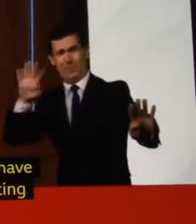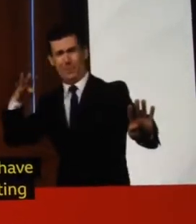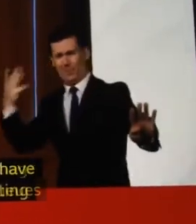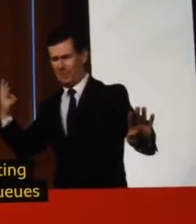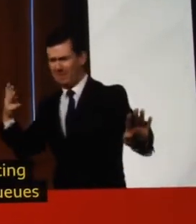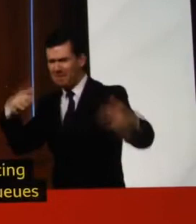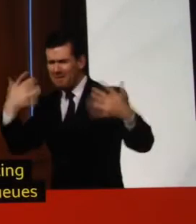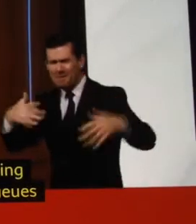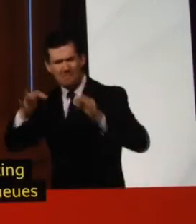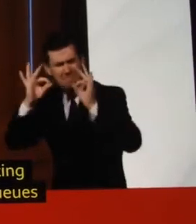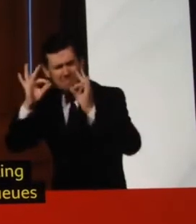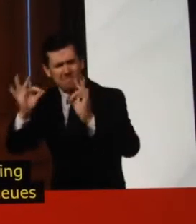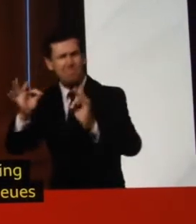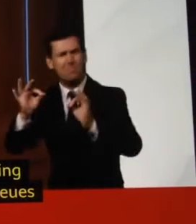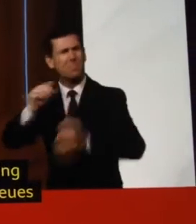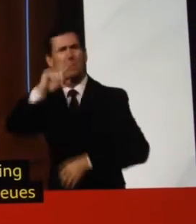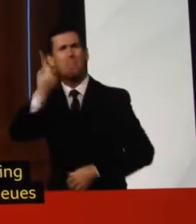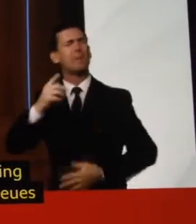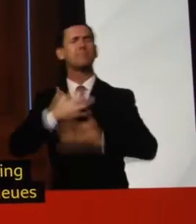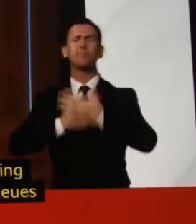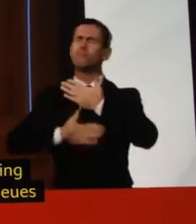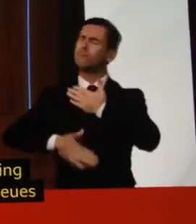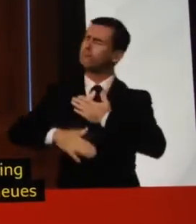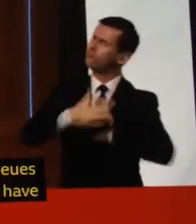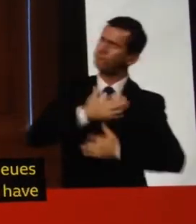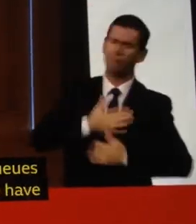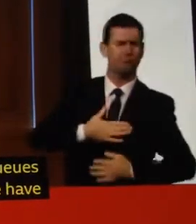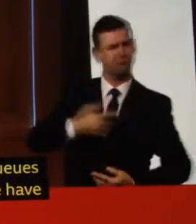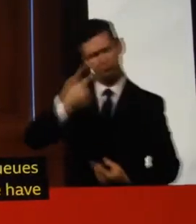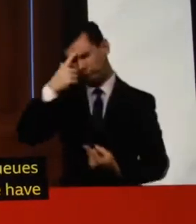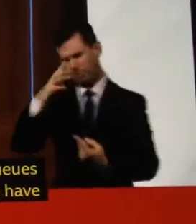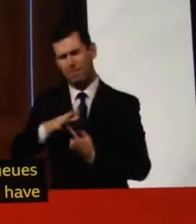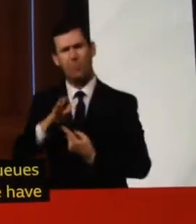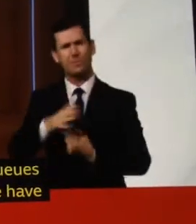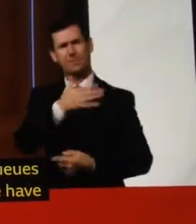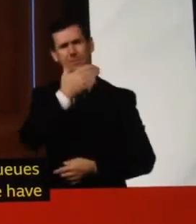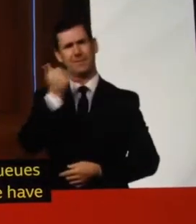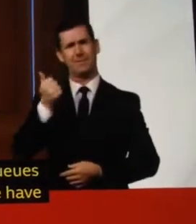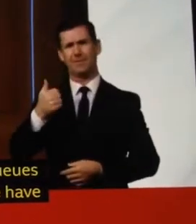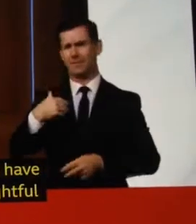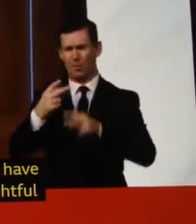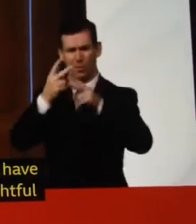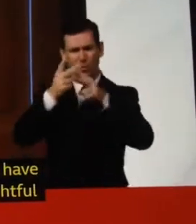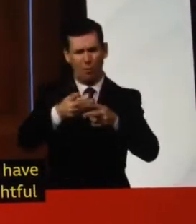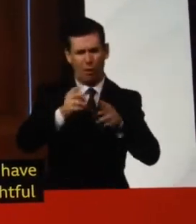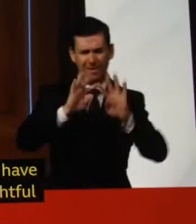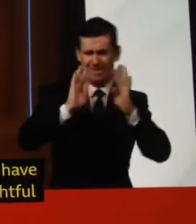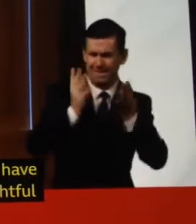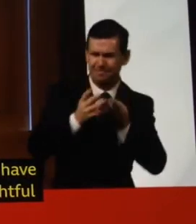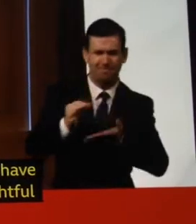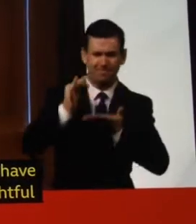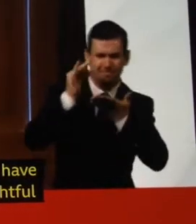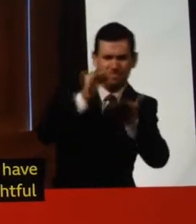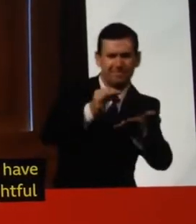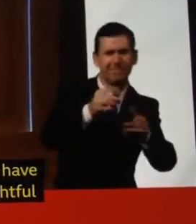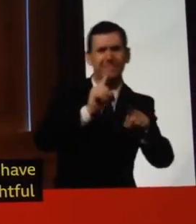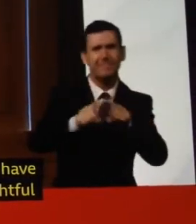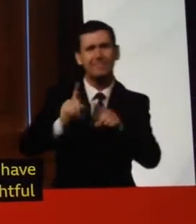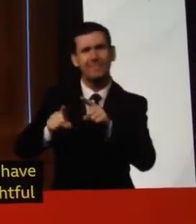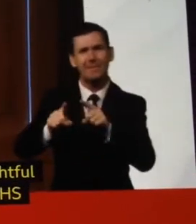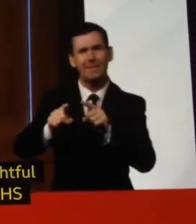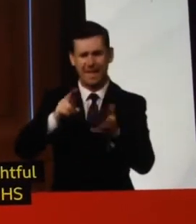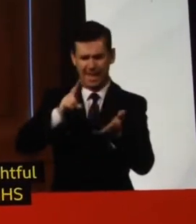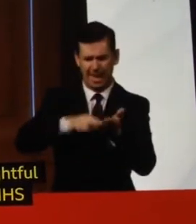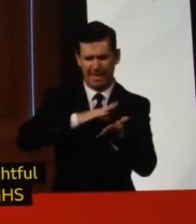kind and thoughtful and patient, looking after our NHS teams while they wait to get protected. Our NHS teams have